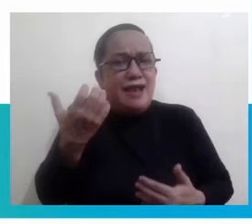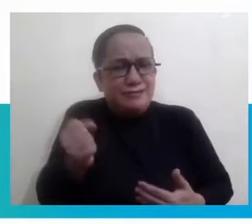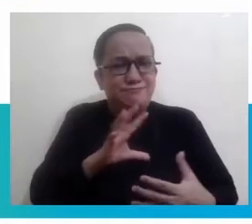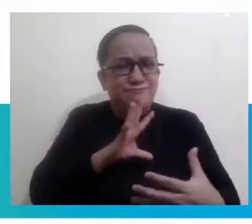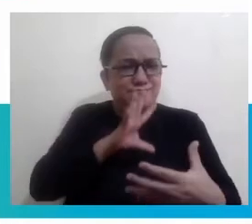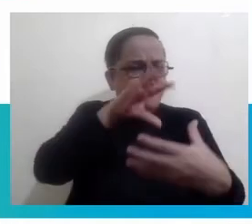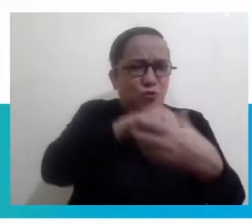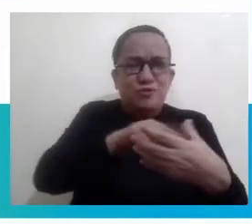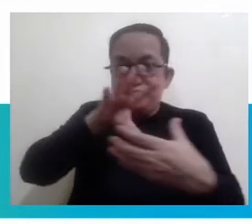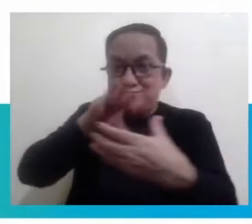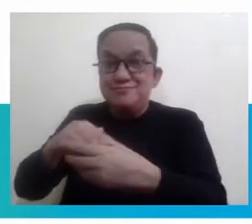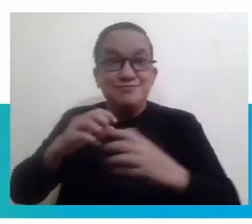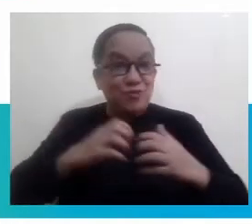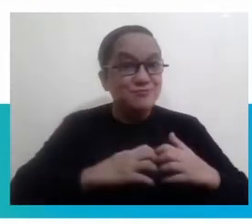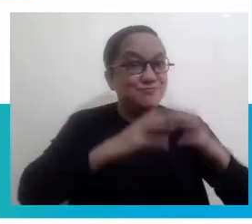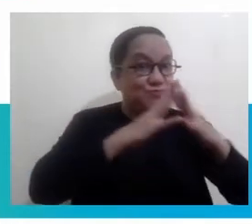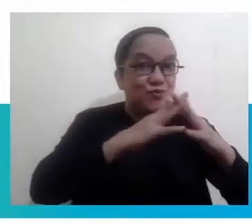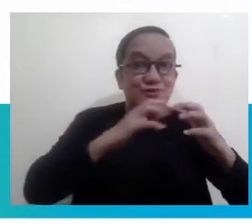building back better,